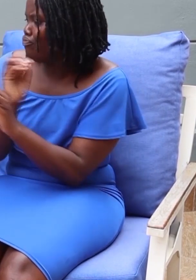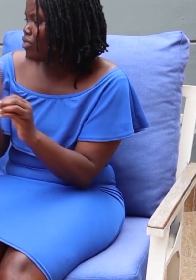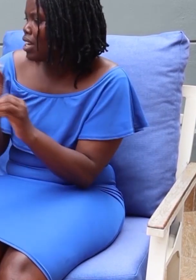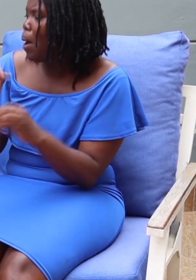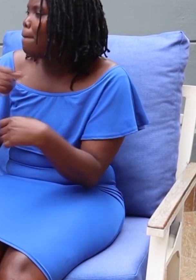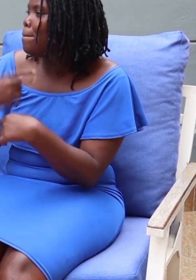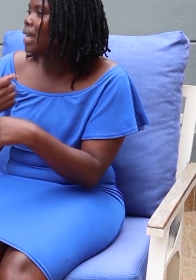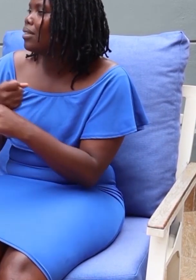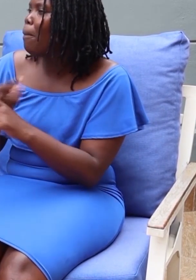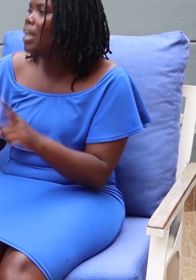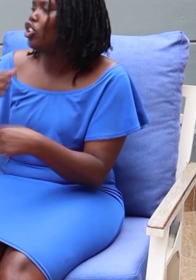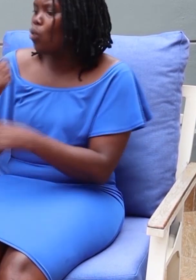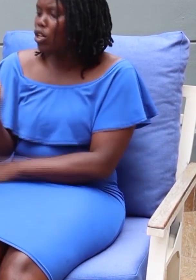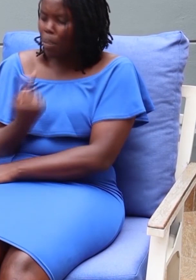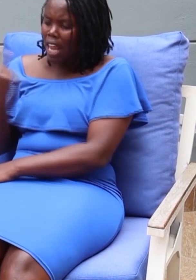out? But